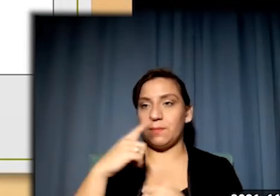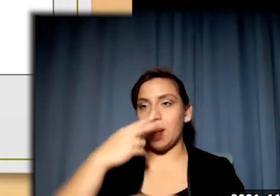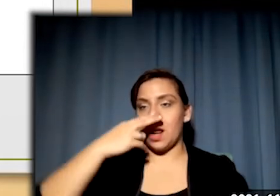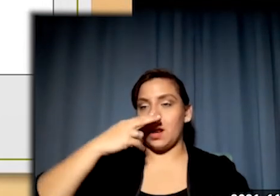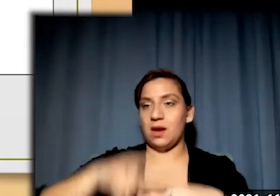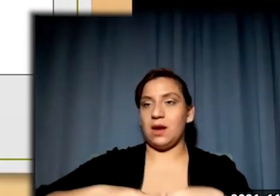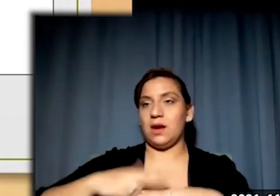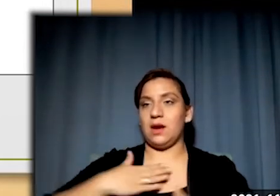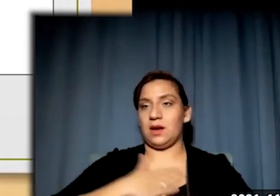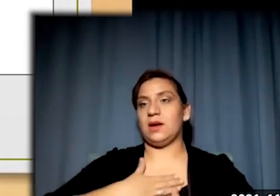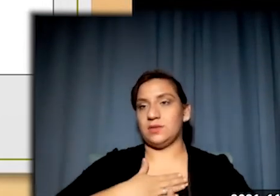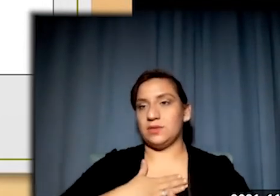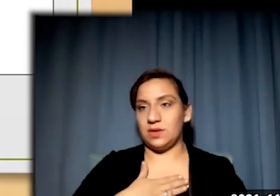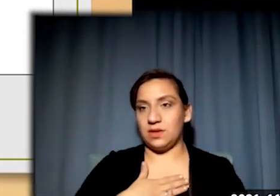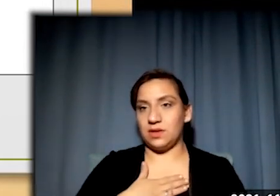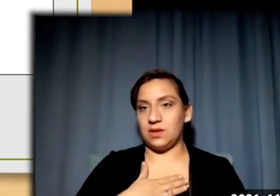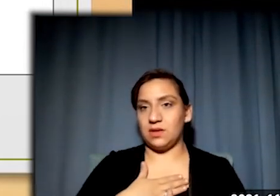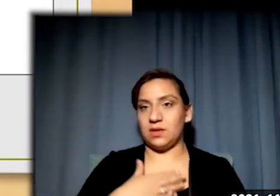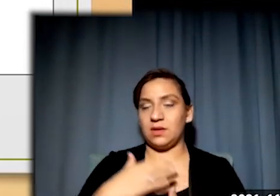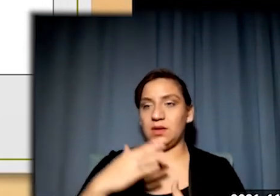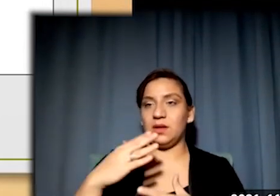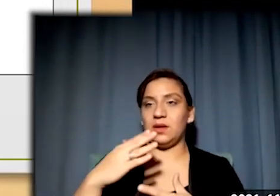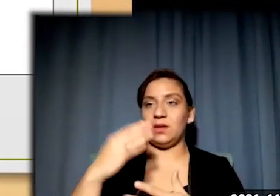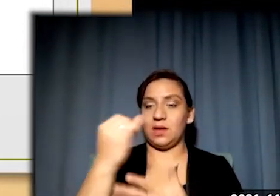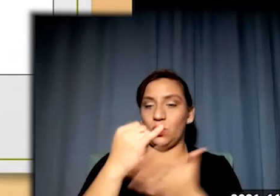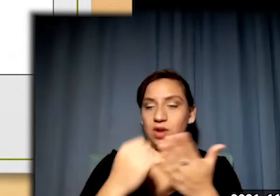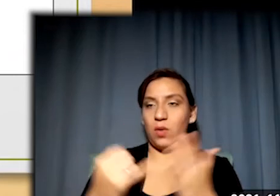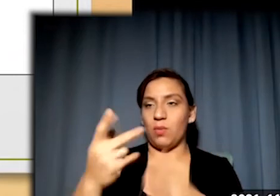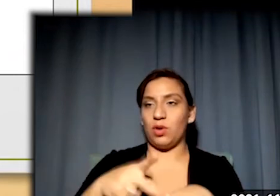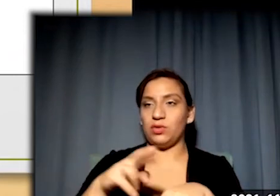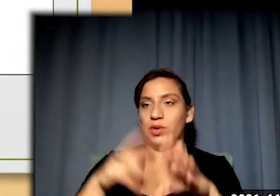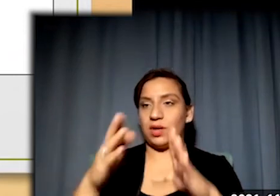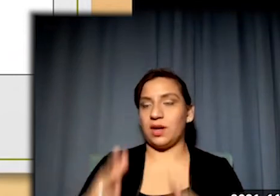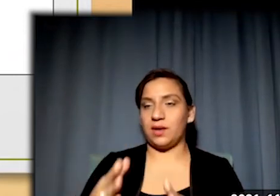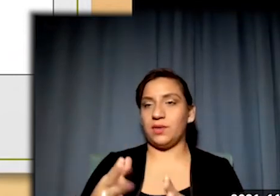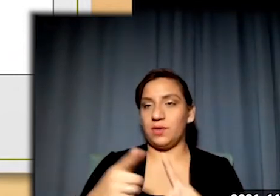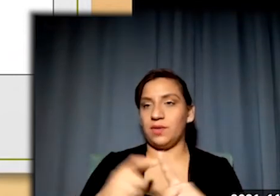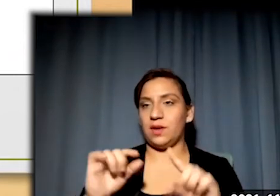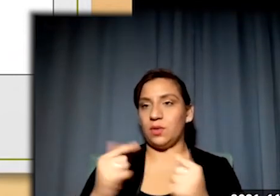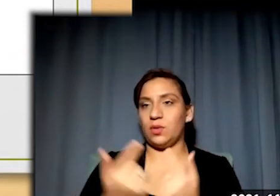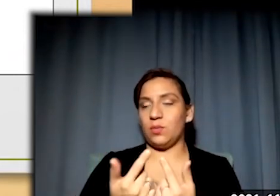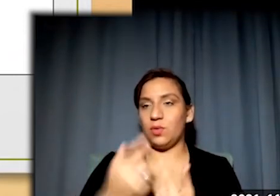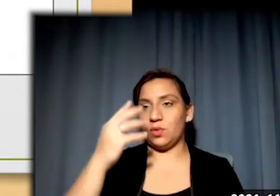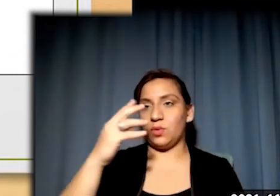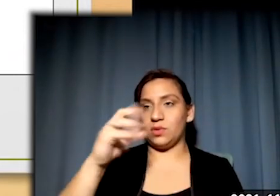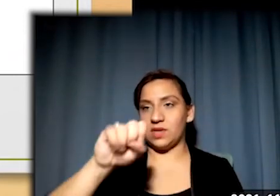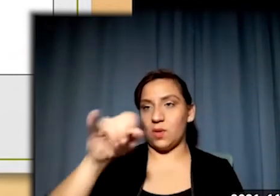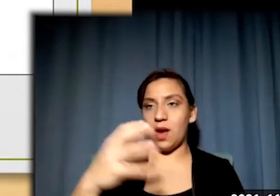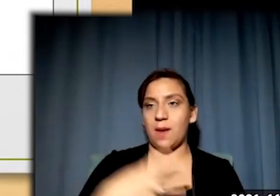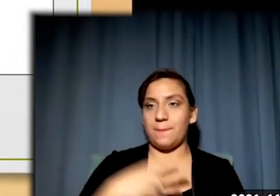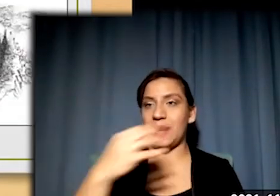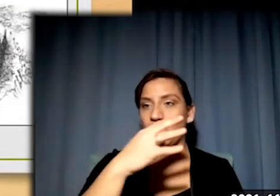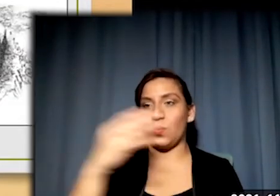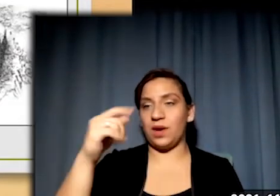illustrator from the group San Juan Blanco y Negro. The fourth chapter, Ensanche